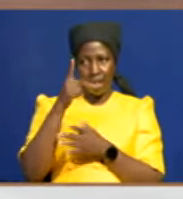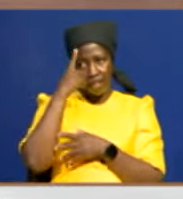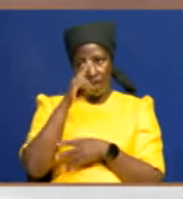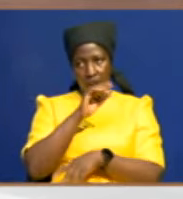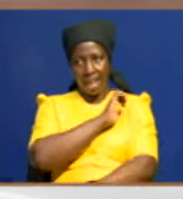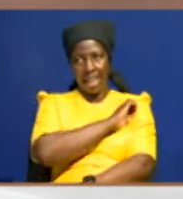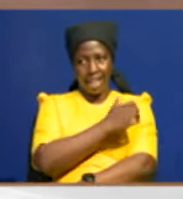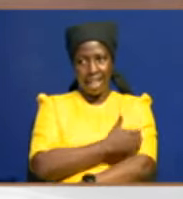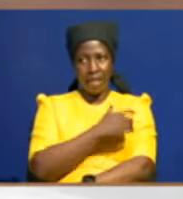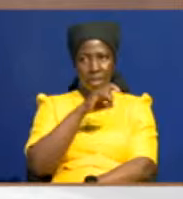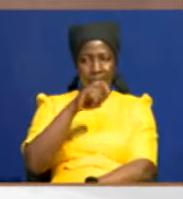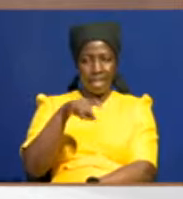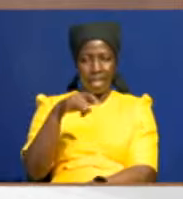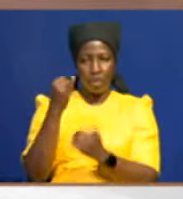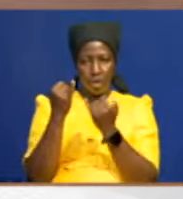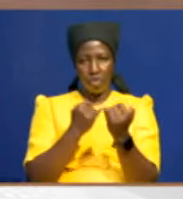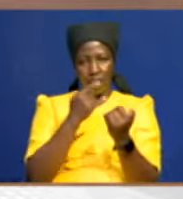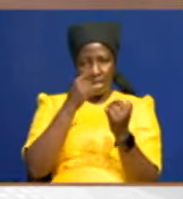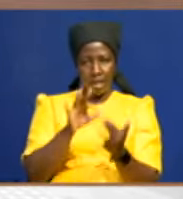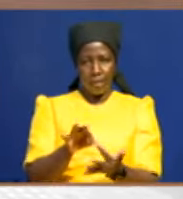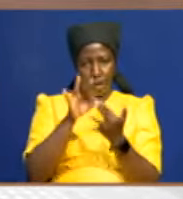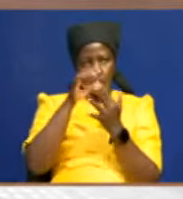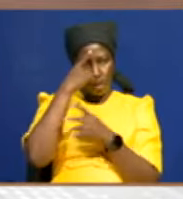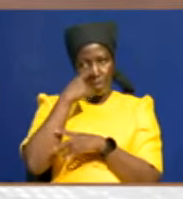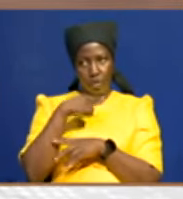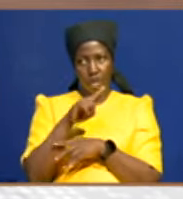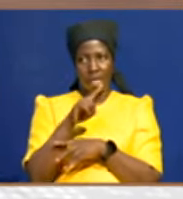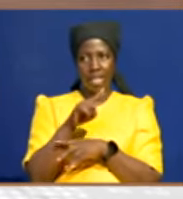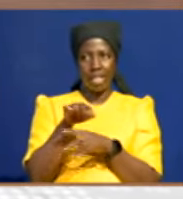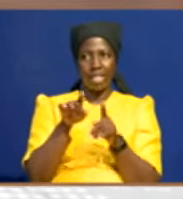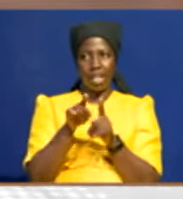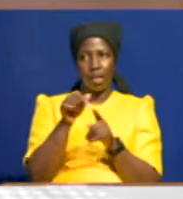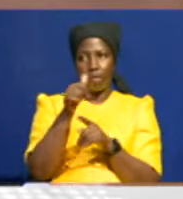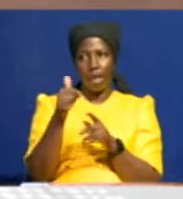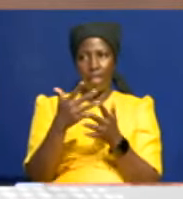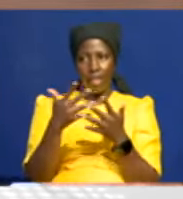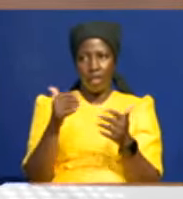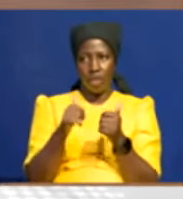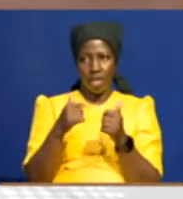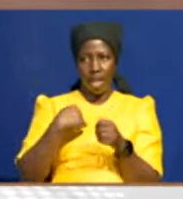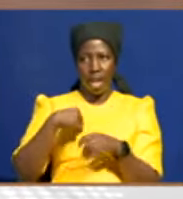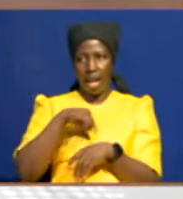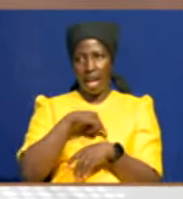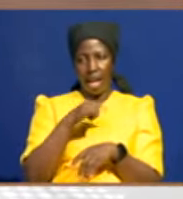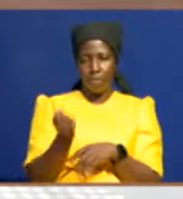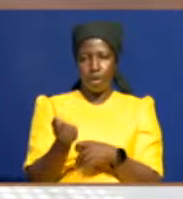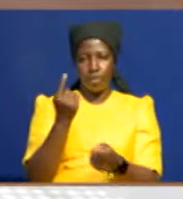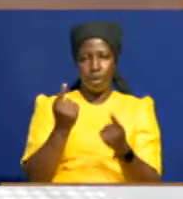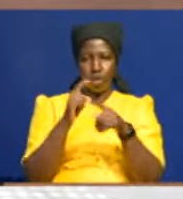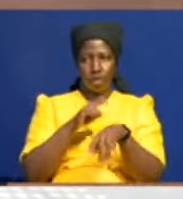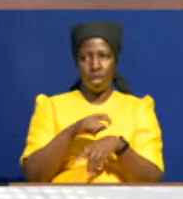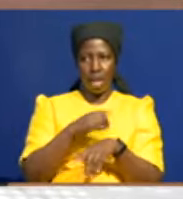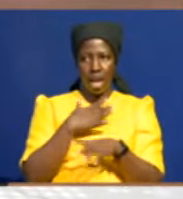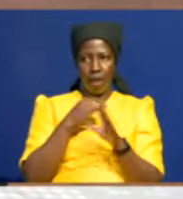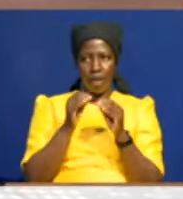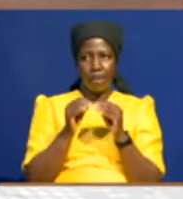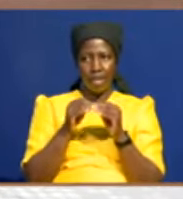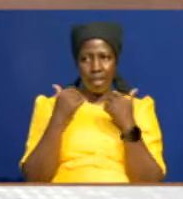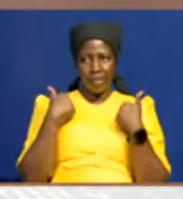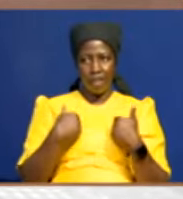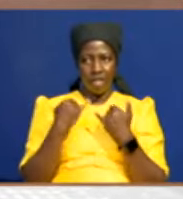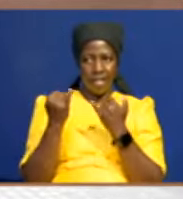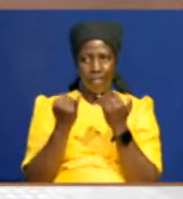introduce a special policy in that respect. And these are the things which we also raised during our meeting with Mr. President today. I invited Mr.